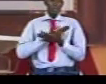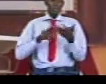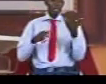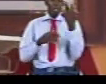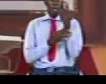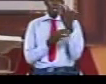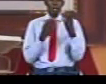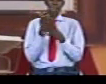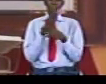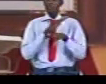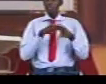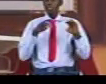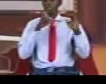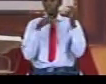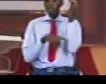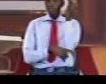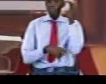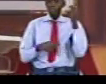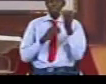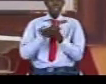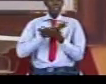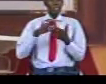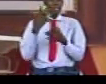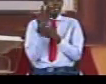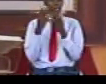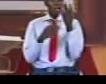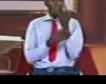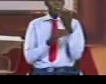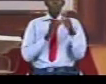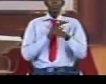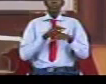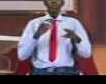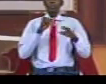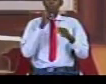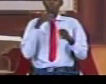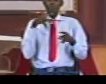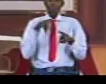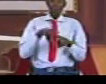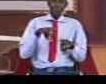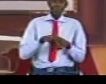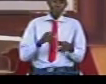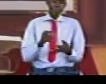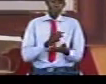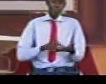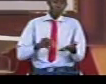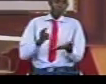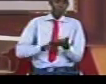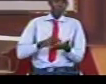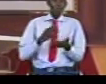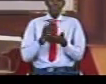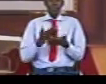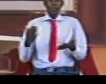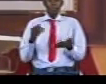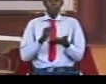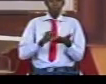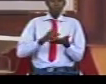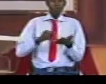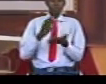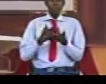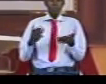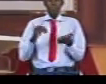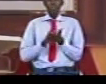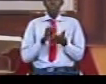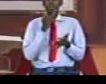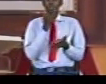doesn't steal. Clean hands, he doesn't sign something in the office which he shouldn't sign. Clean